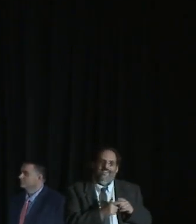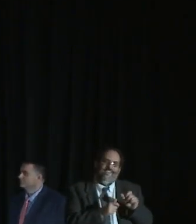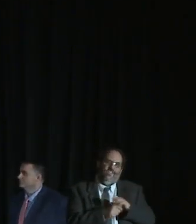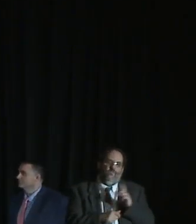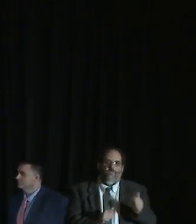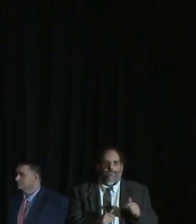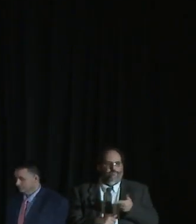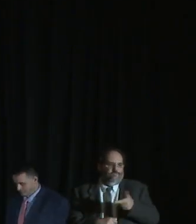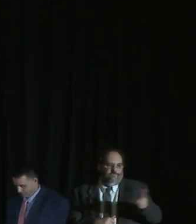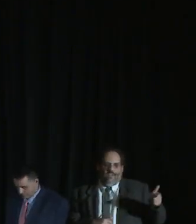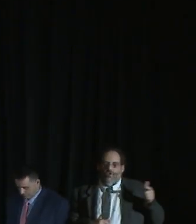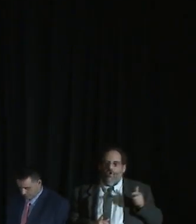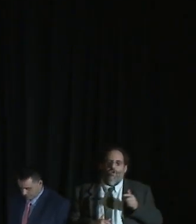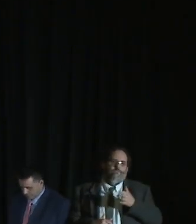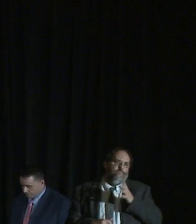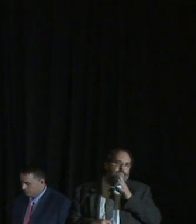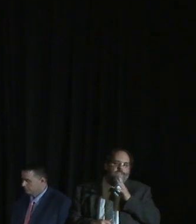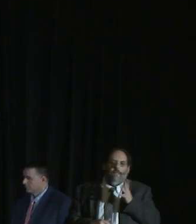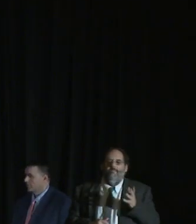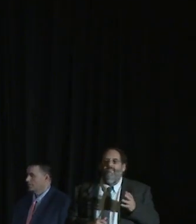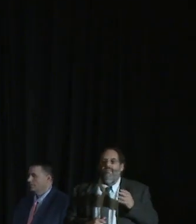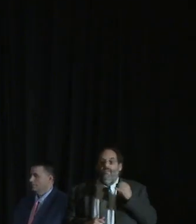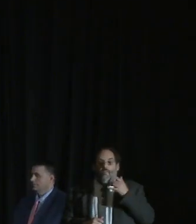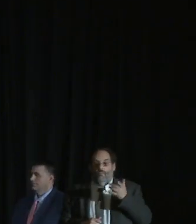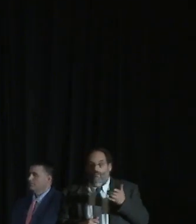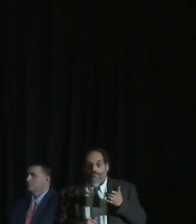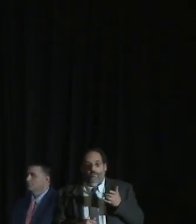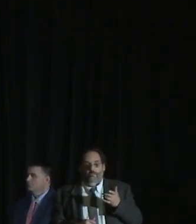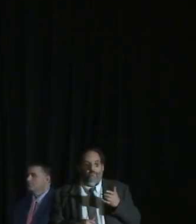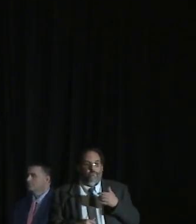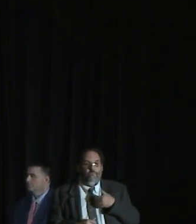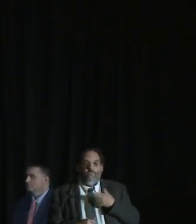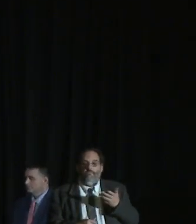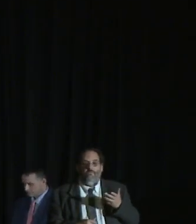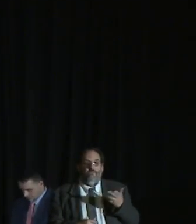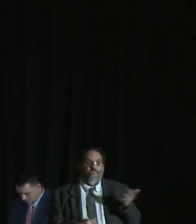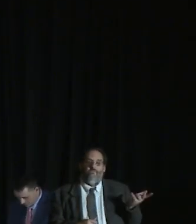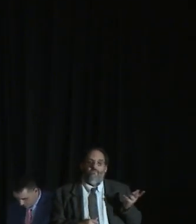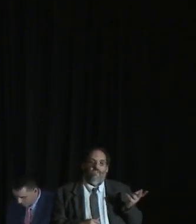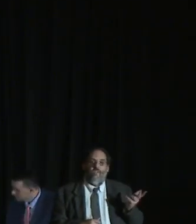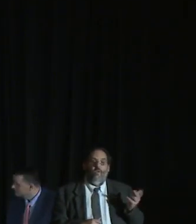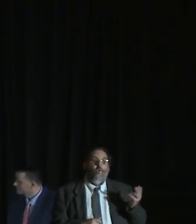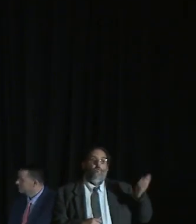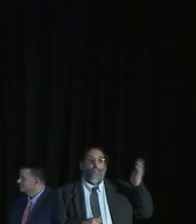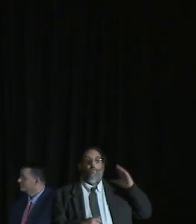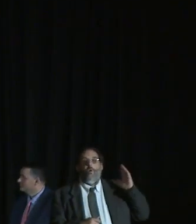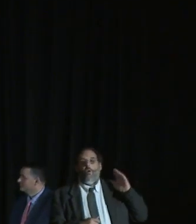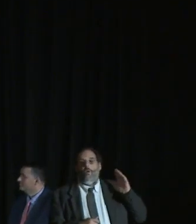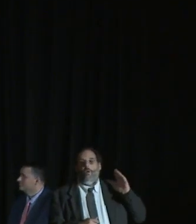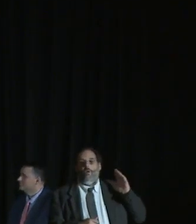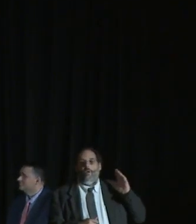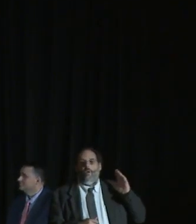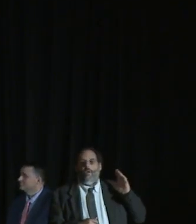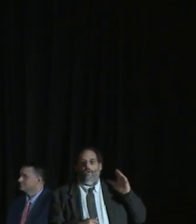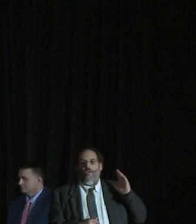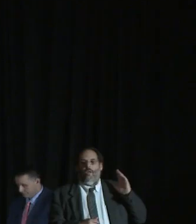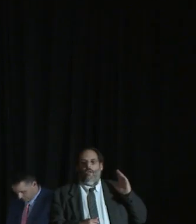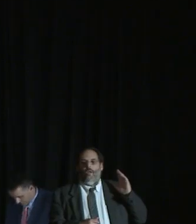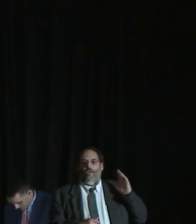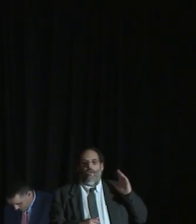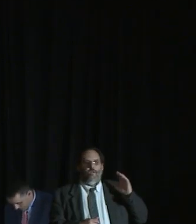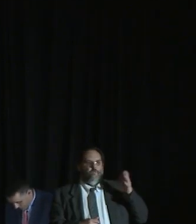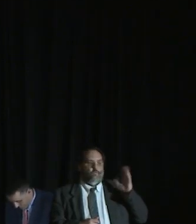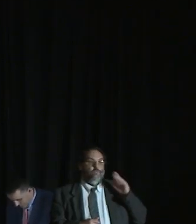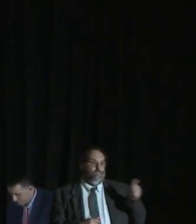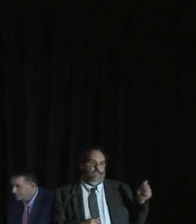take the podium and just share a few words. But if you haven't figured it out, these gentlemen used to be on the corner, and they used to squeegee.